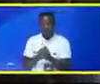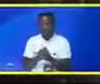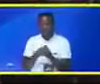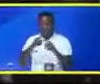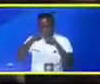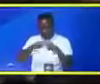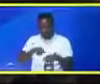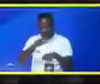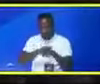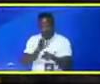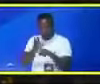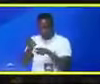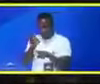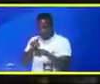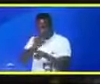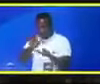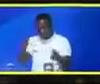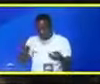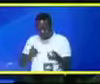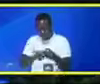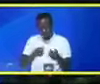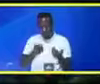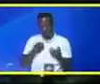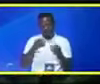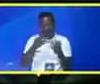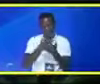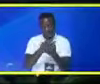depending on the force you introduce to the prison.